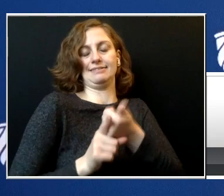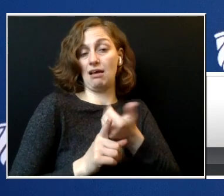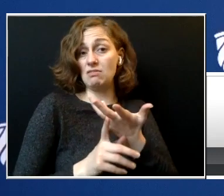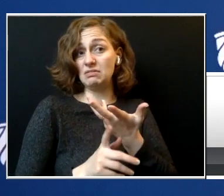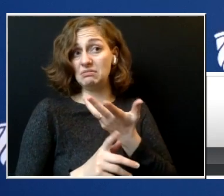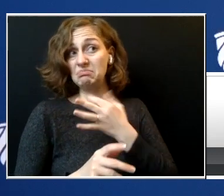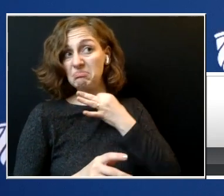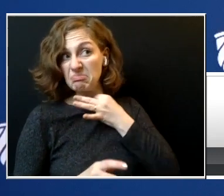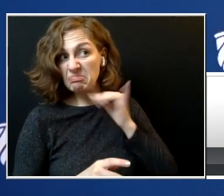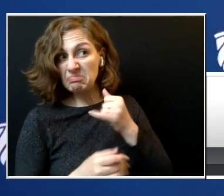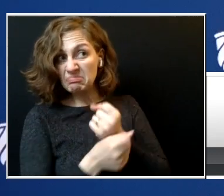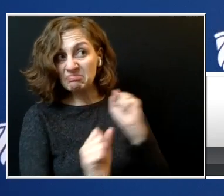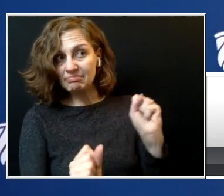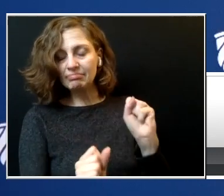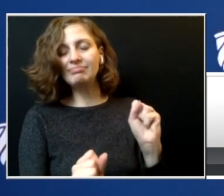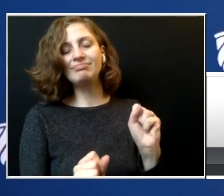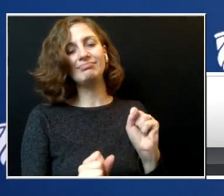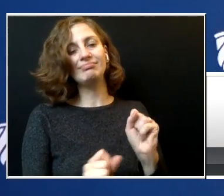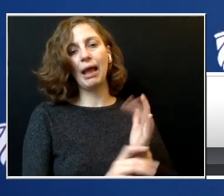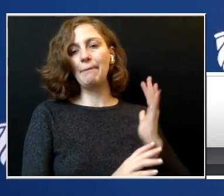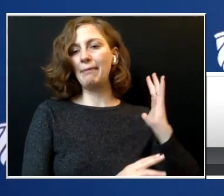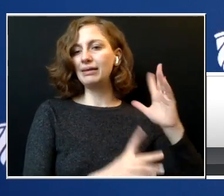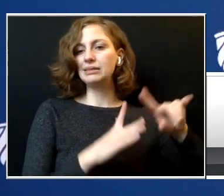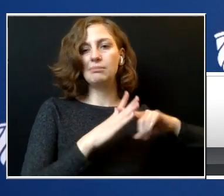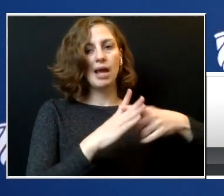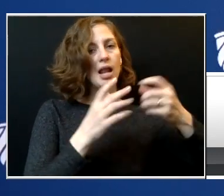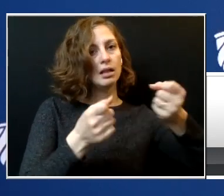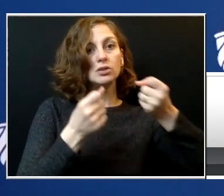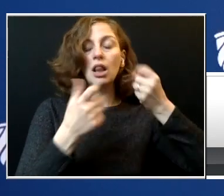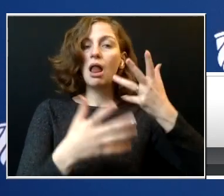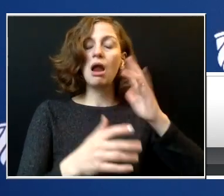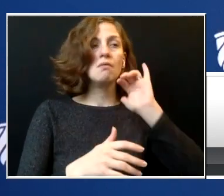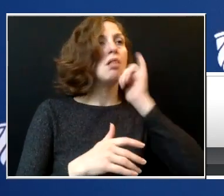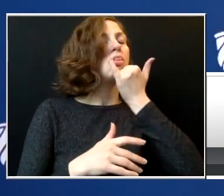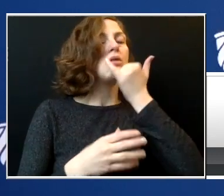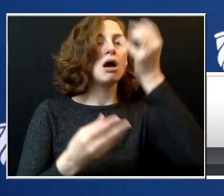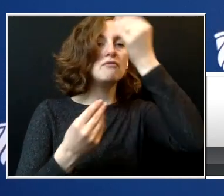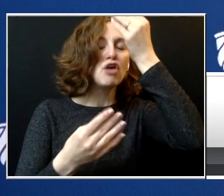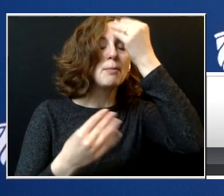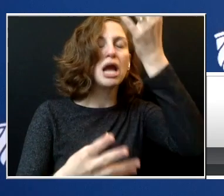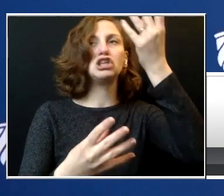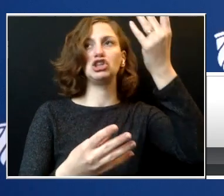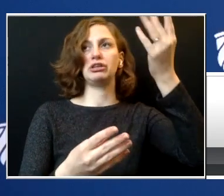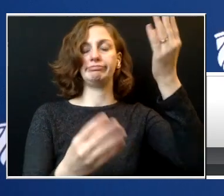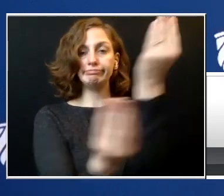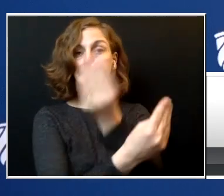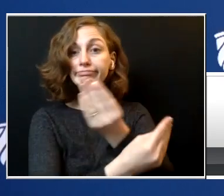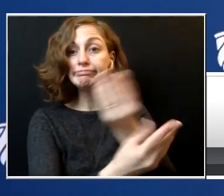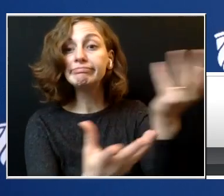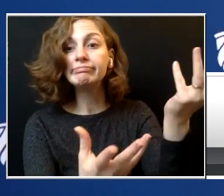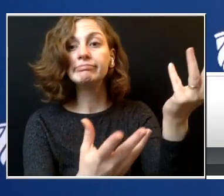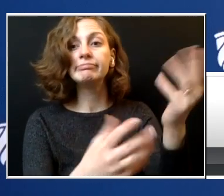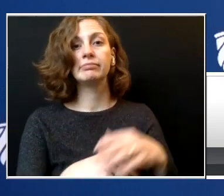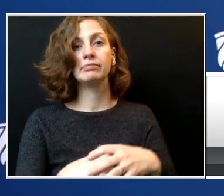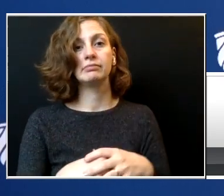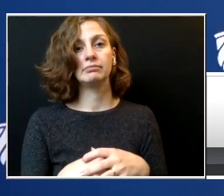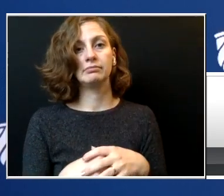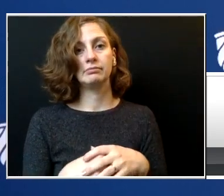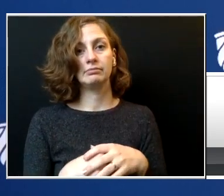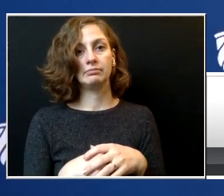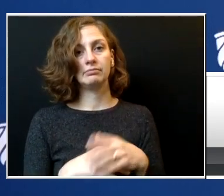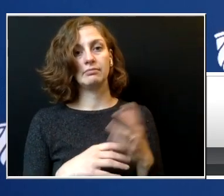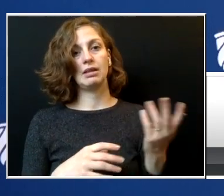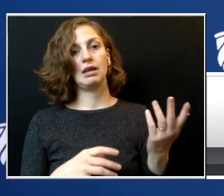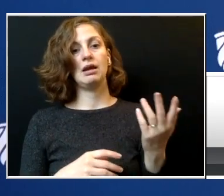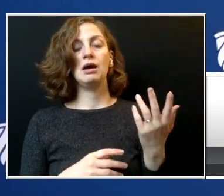misinformation. We heard that, well, people don't want to get the vaccine because we were told that it blocks infection and you can't get infected and you can't spread it.